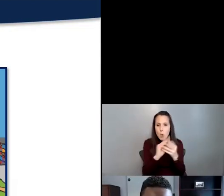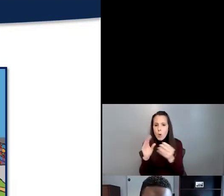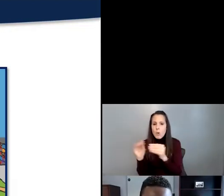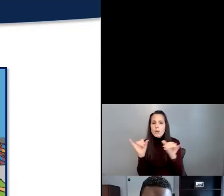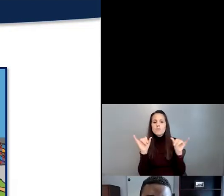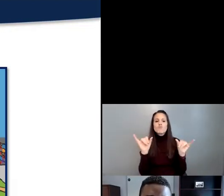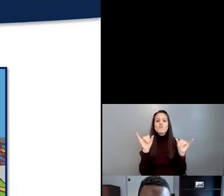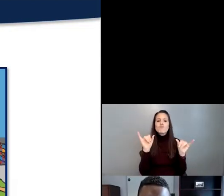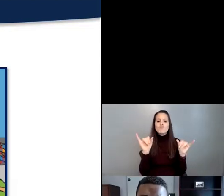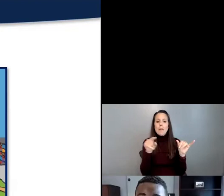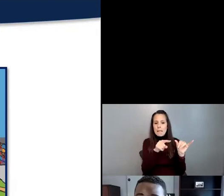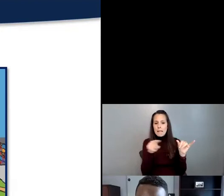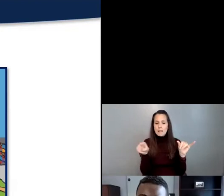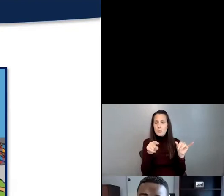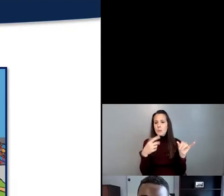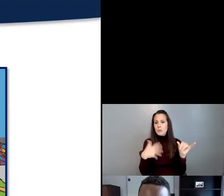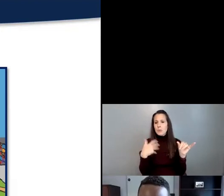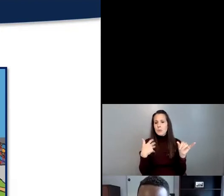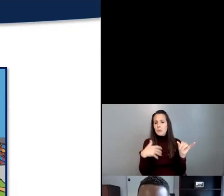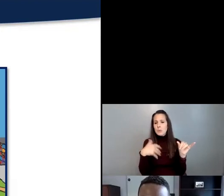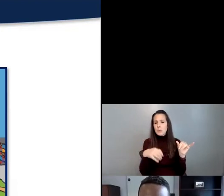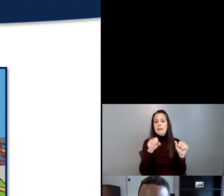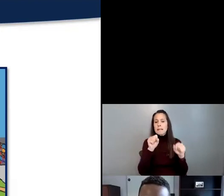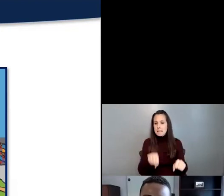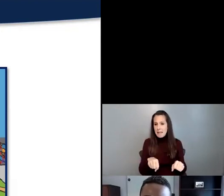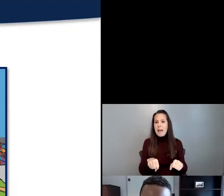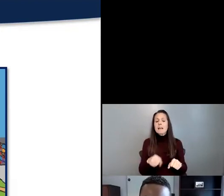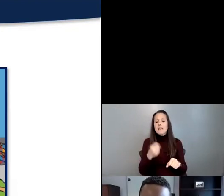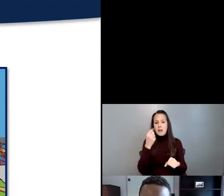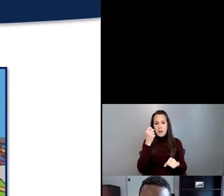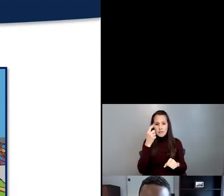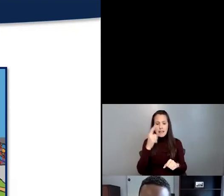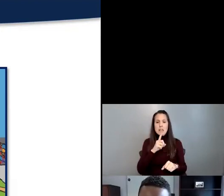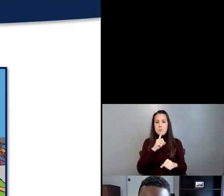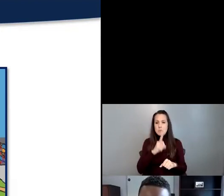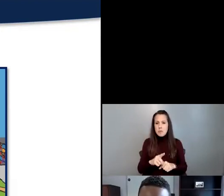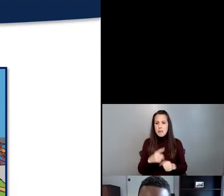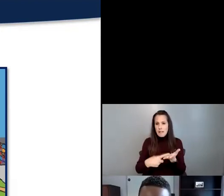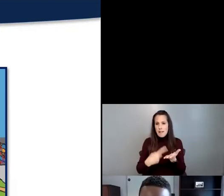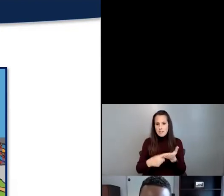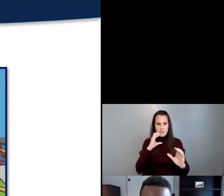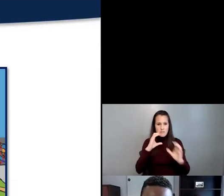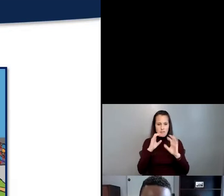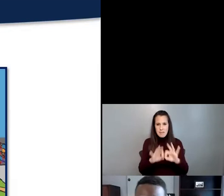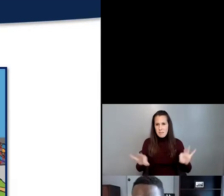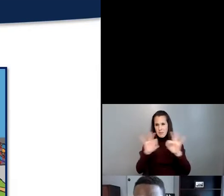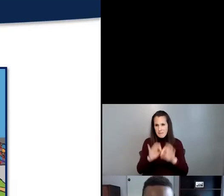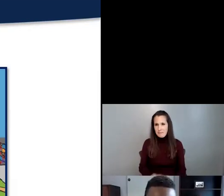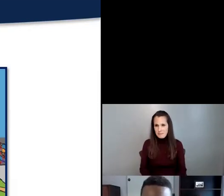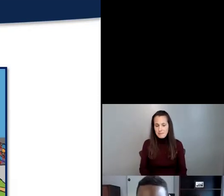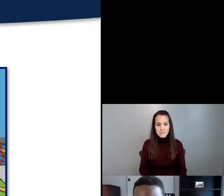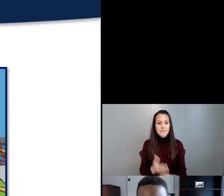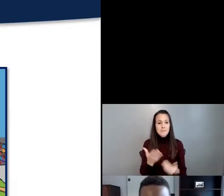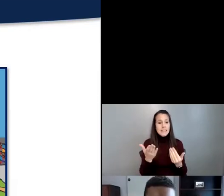upon with this image can really extend to then be closer to the realities of the conversations we have. Because it's much easier to talk